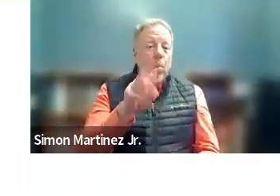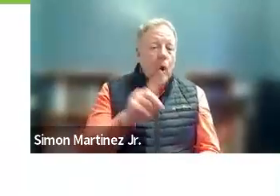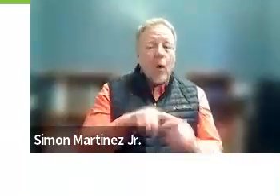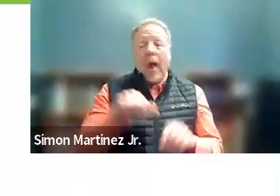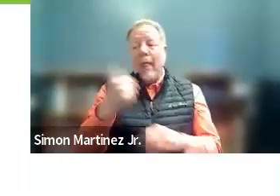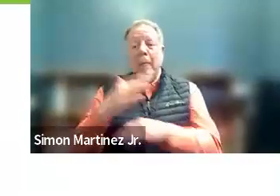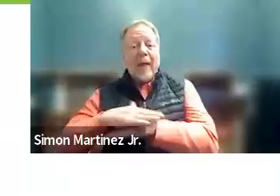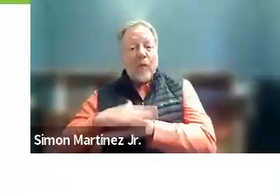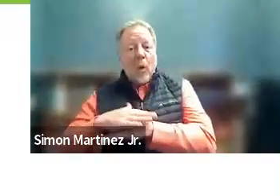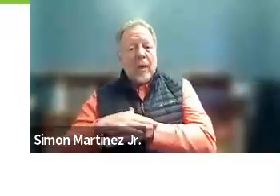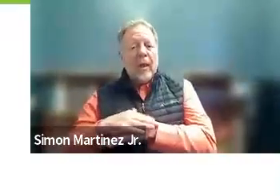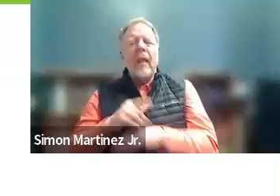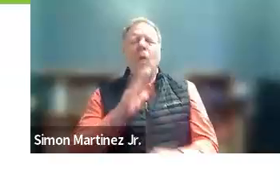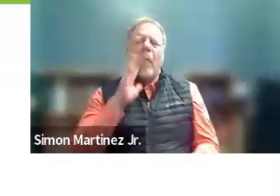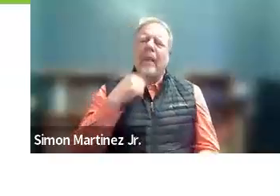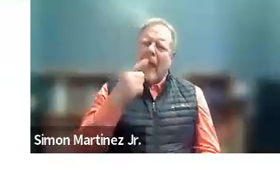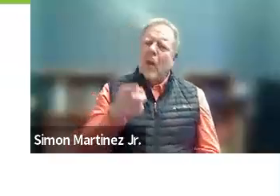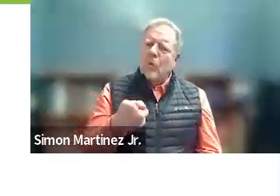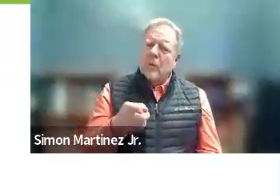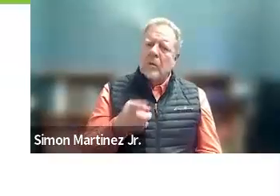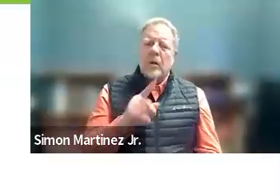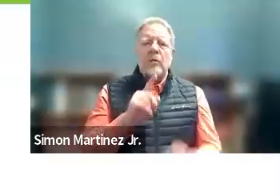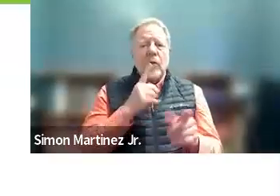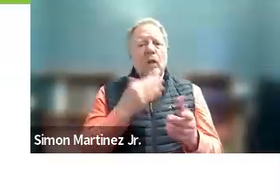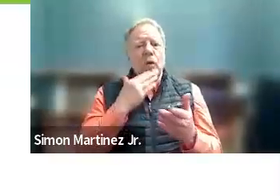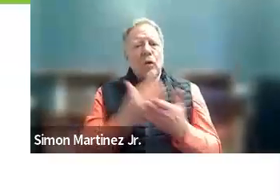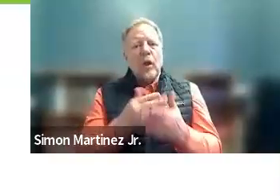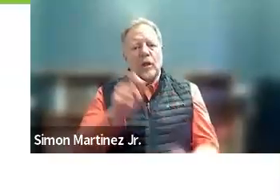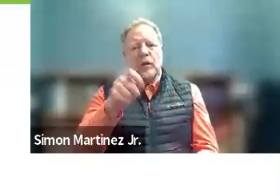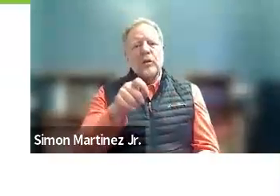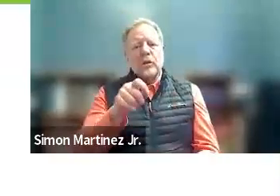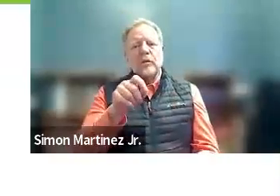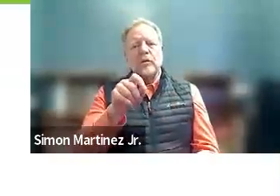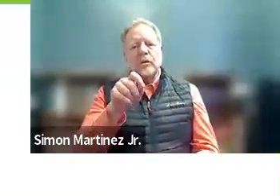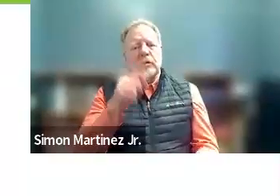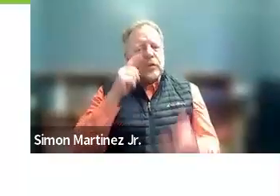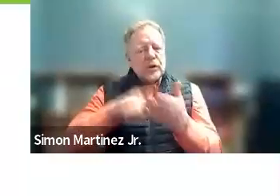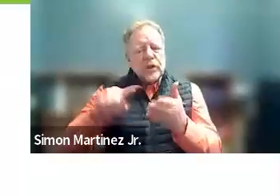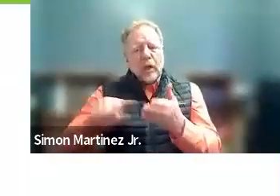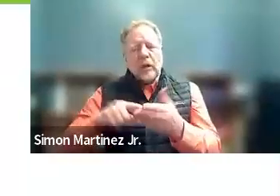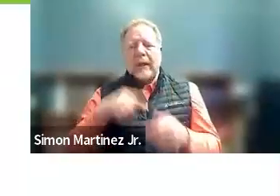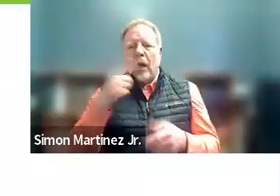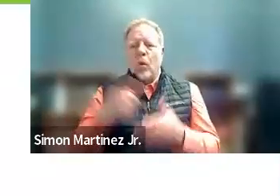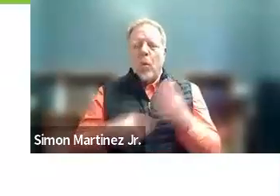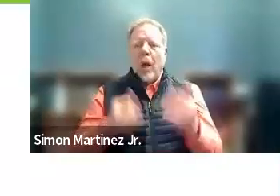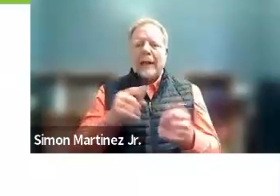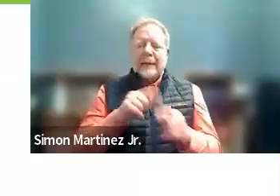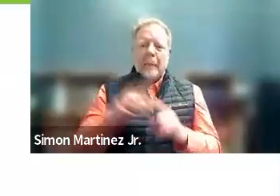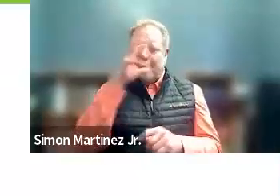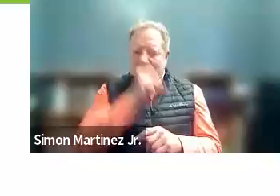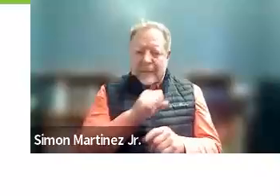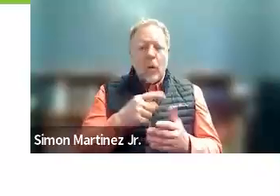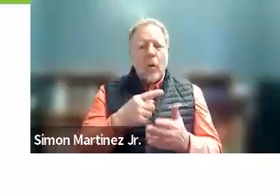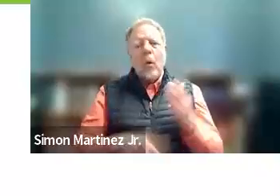platform, it will tell you it's really good. Checkers are really good at telling you what is missing,